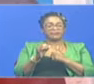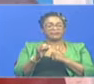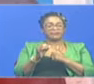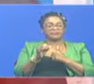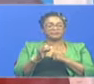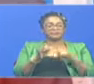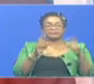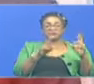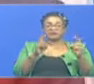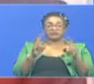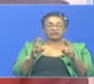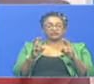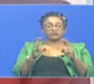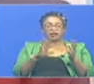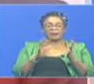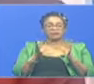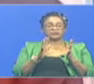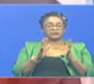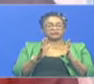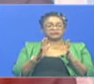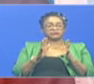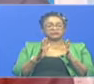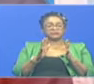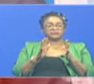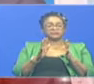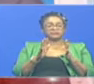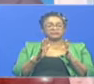issues around non-service